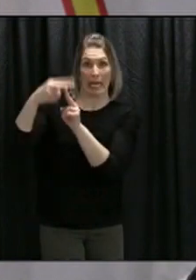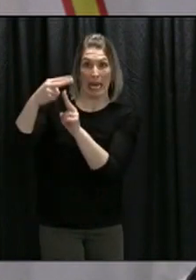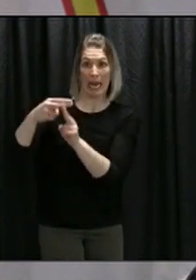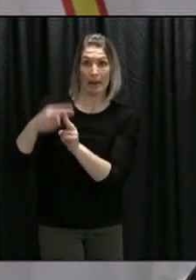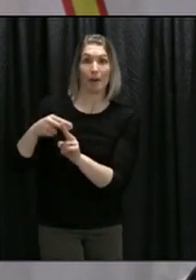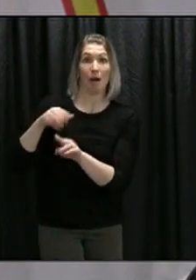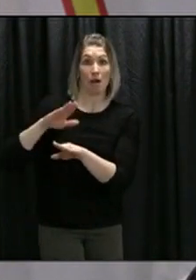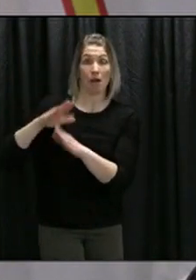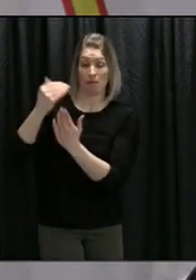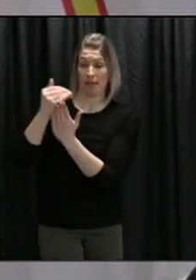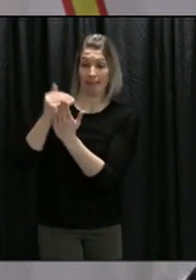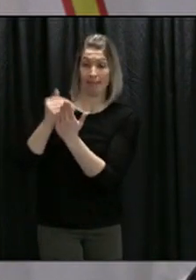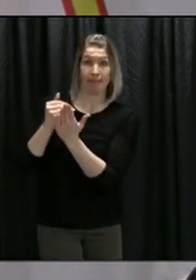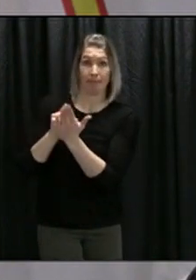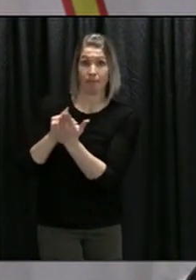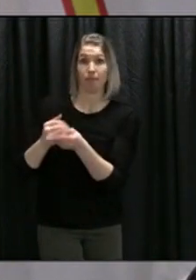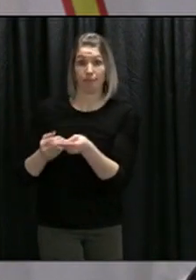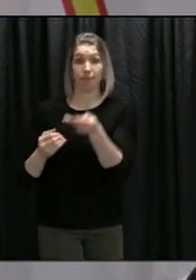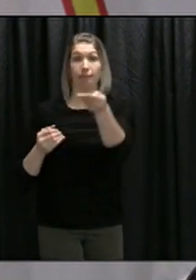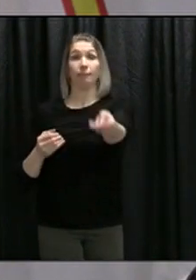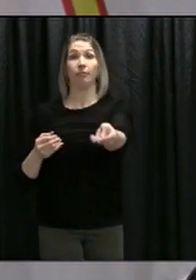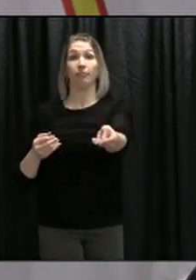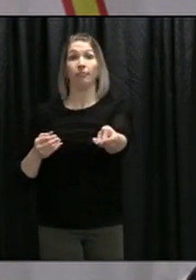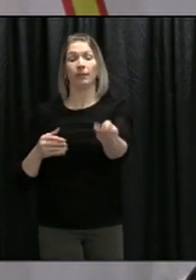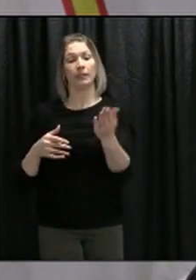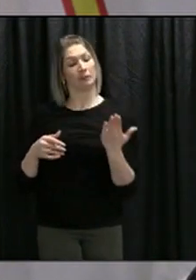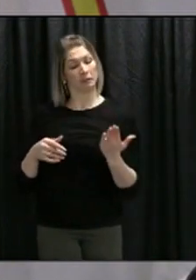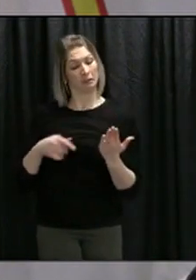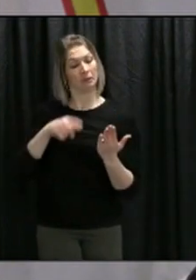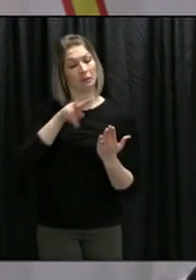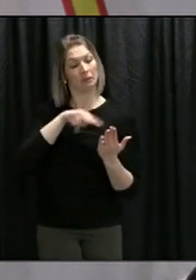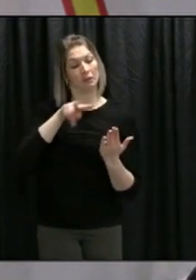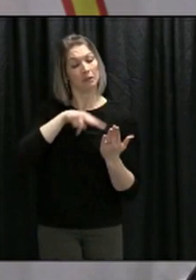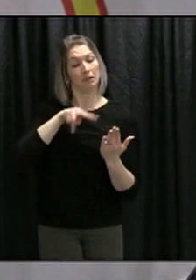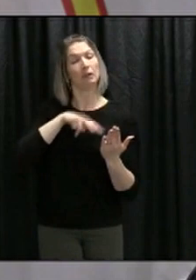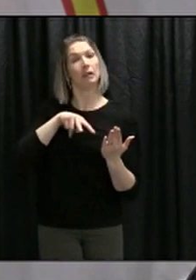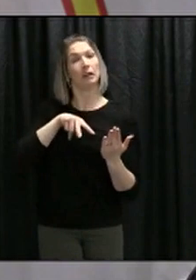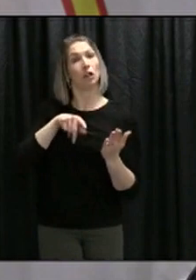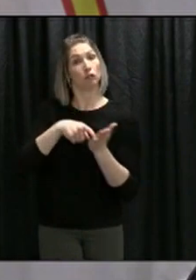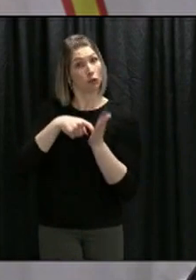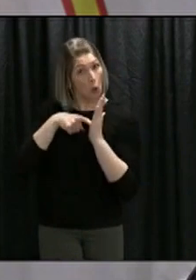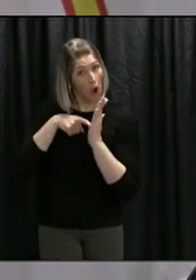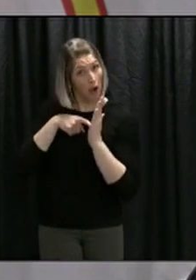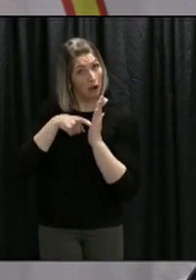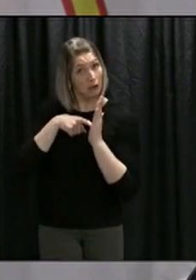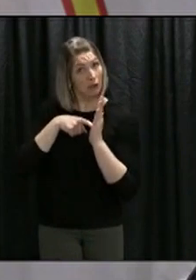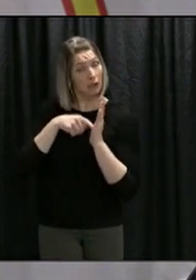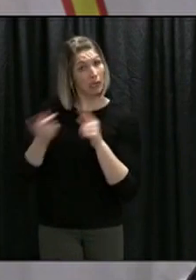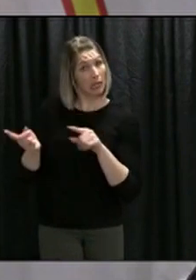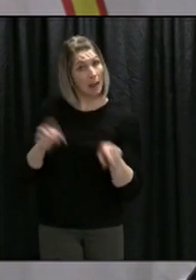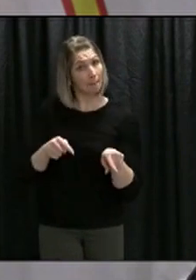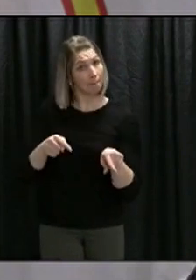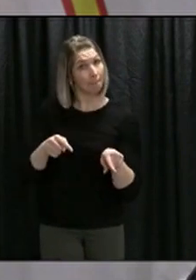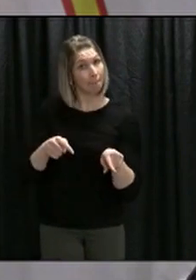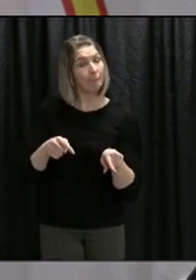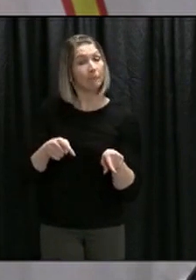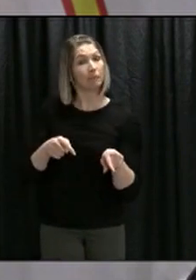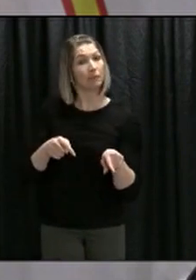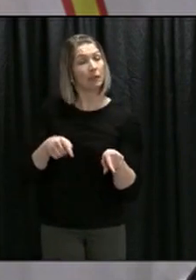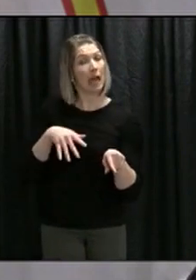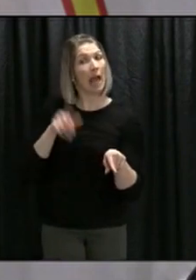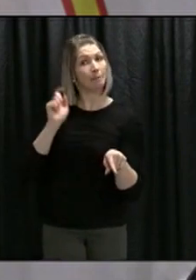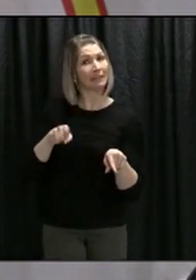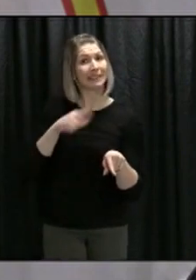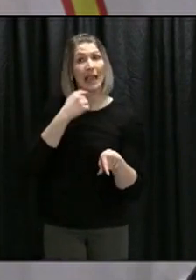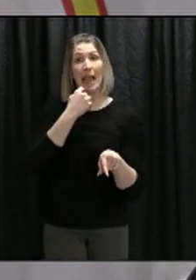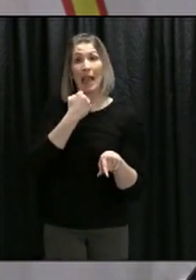ask you, are you an essential traveler? If indeed, you must be able to answer those questions. So it's